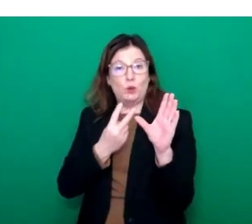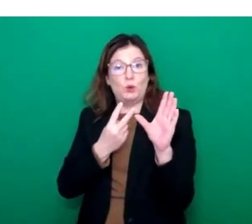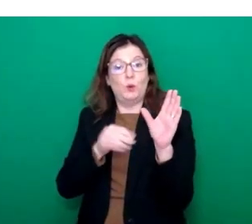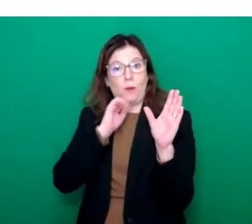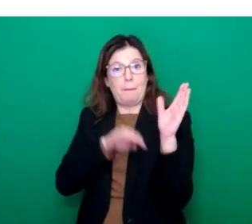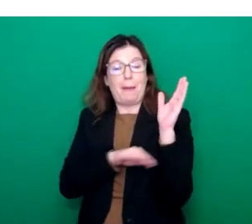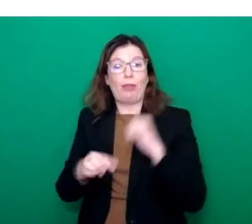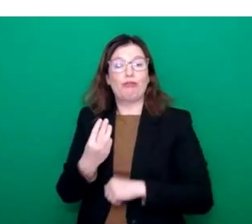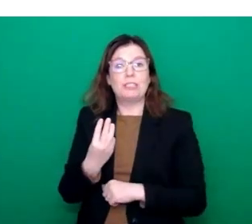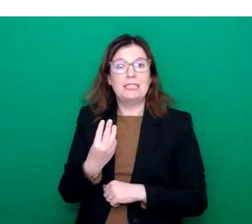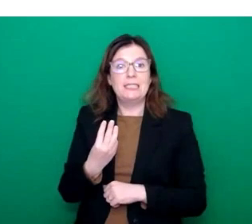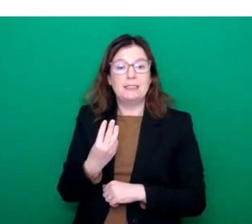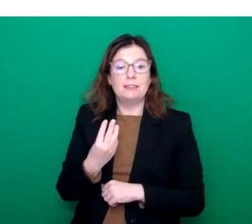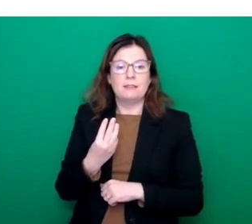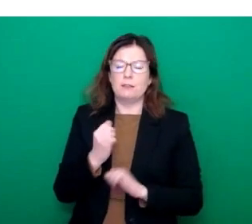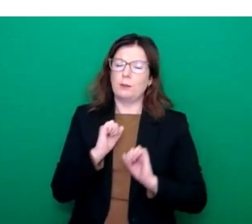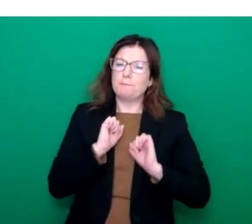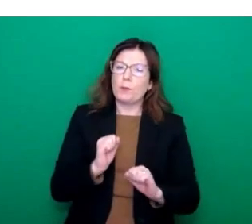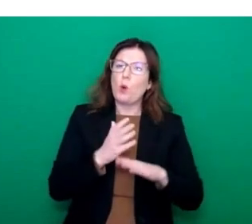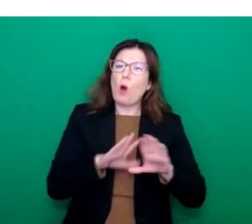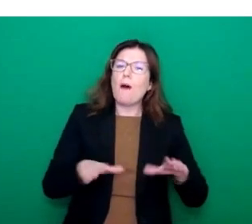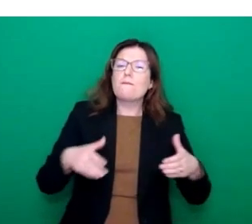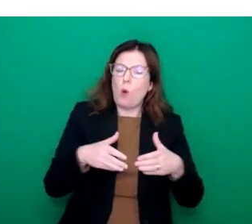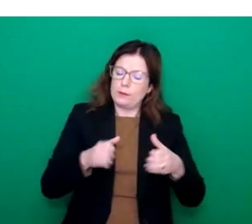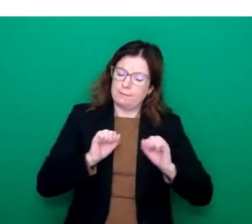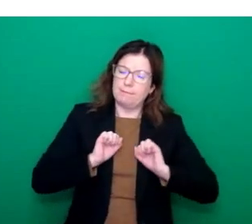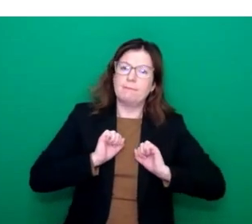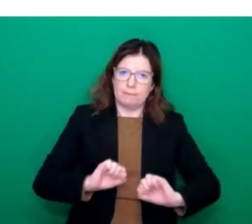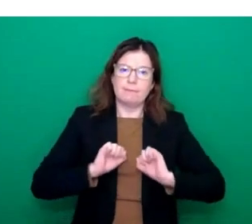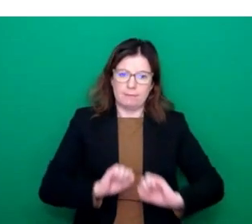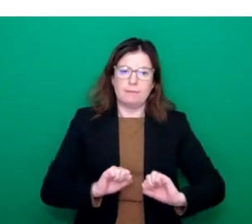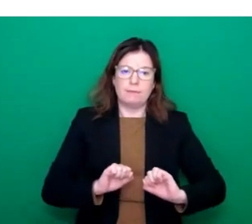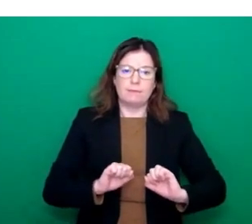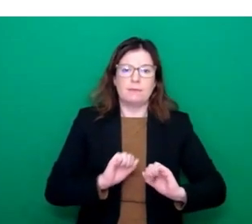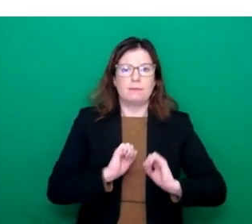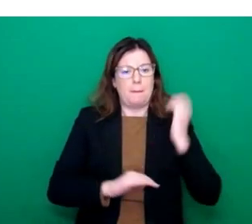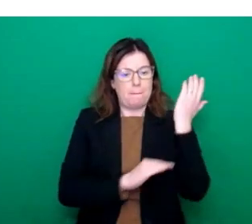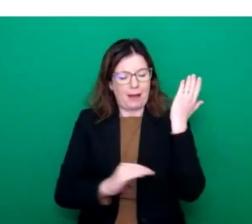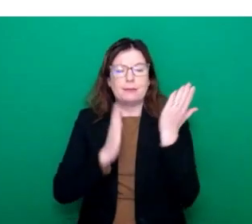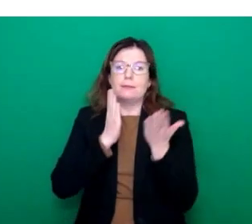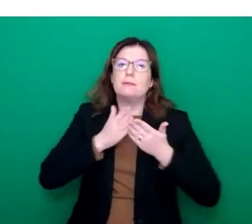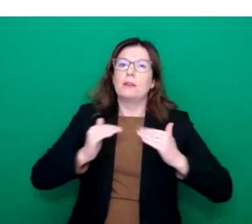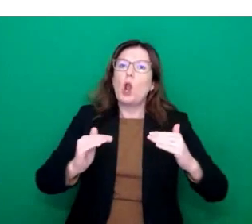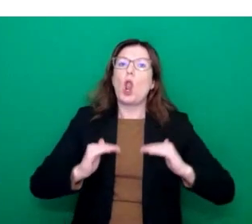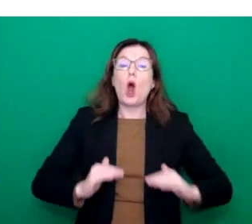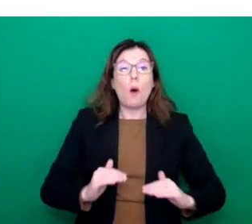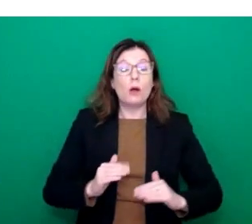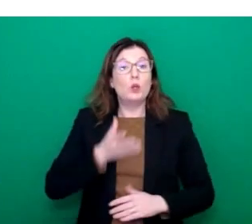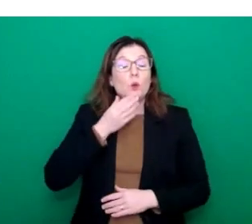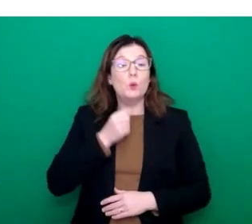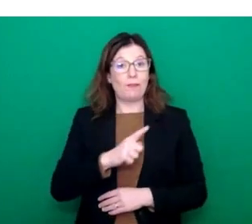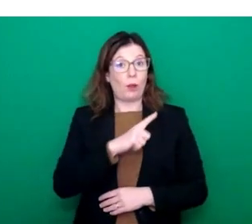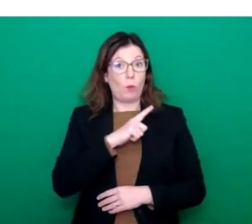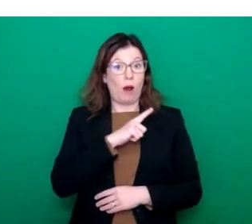talking about a different workforce, and we're talking about a workforce with a lower banding. And the benefits of that is